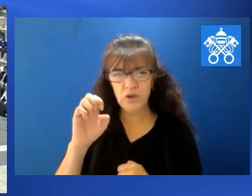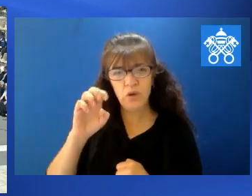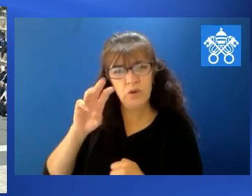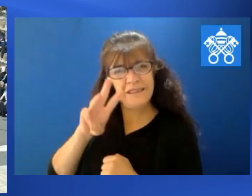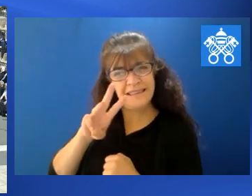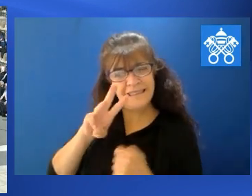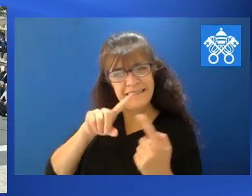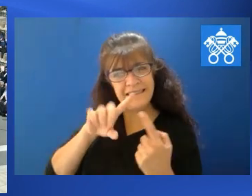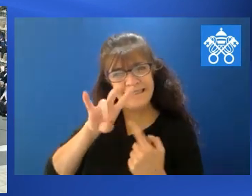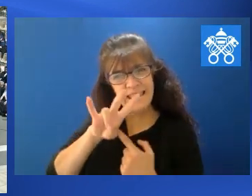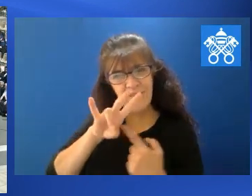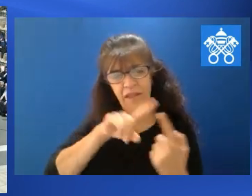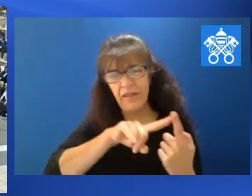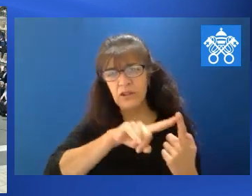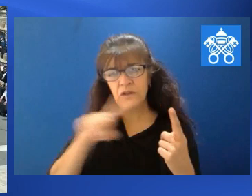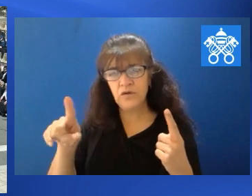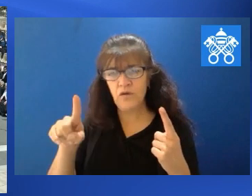June 7th for a